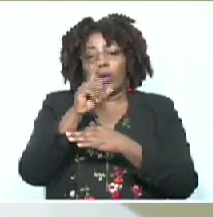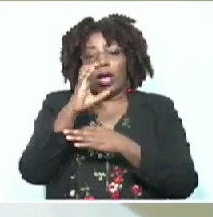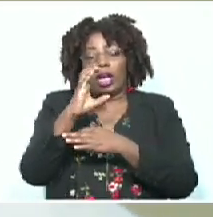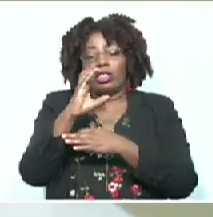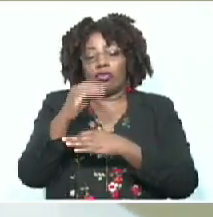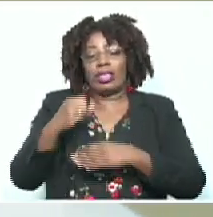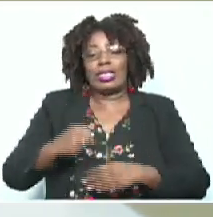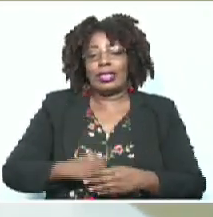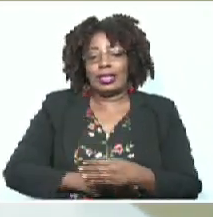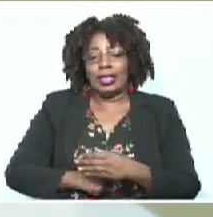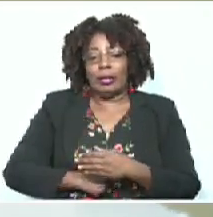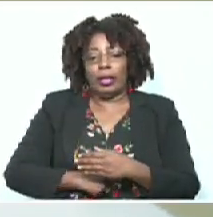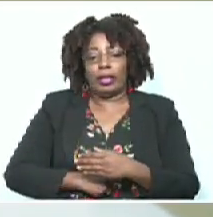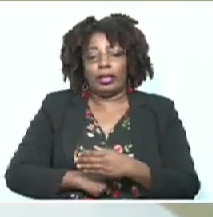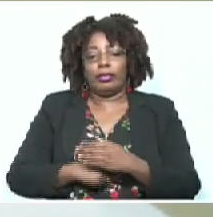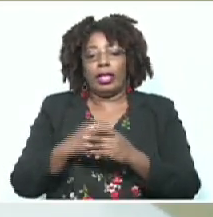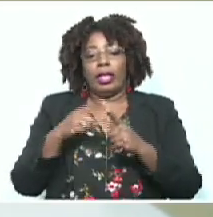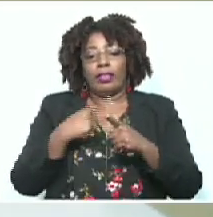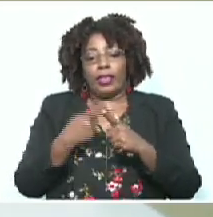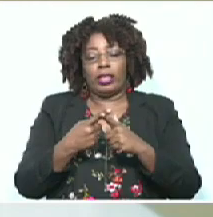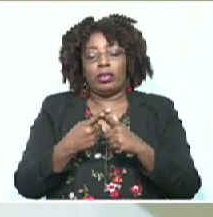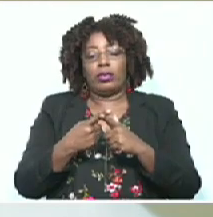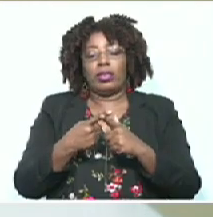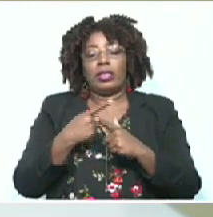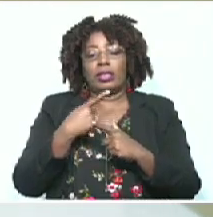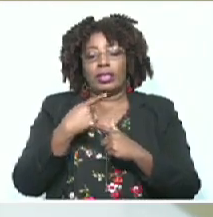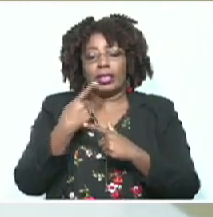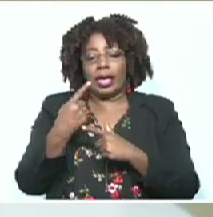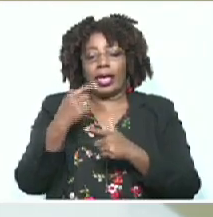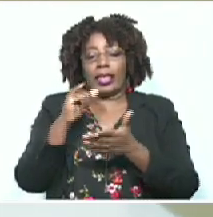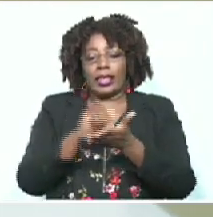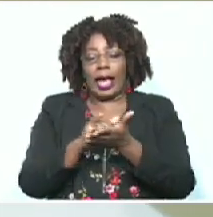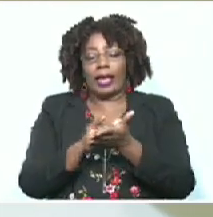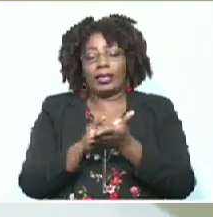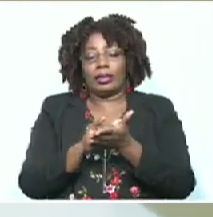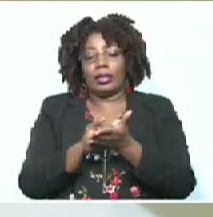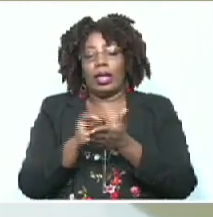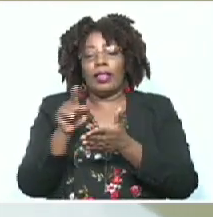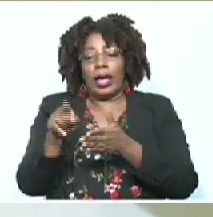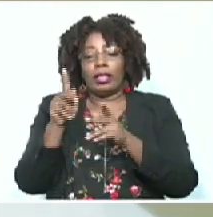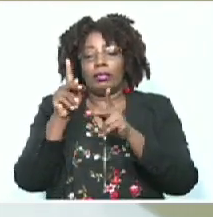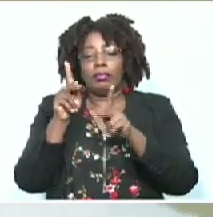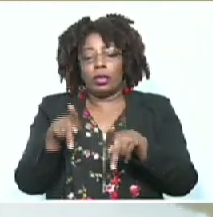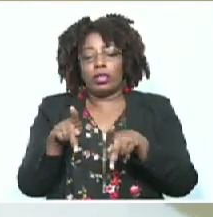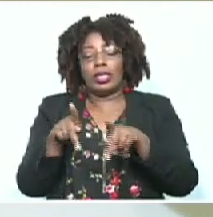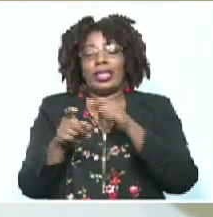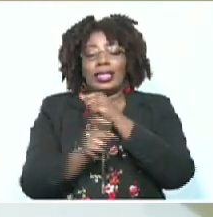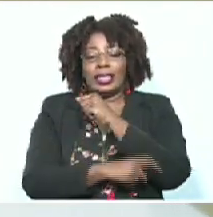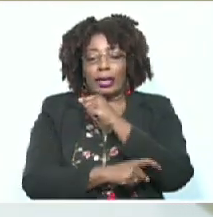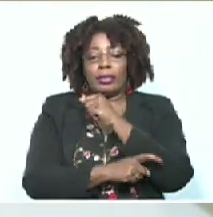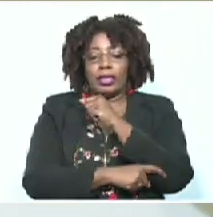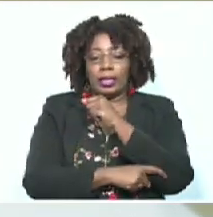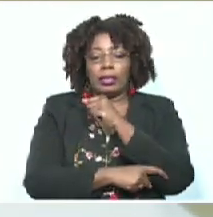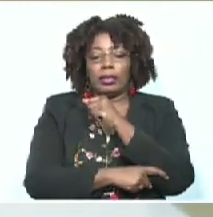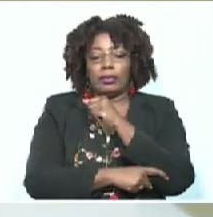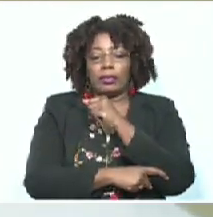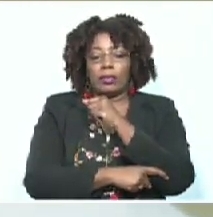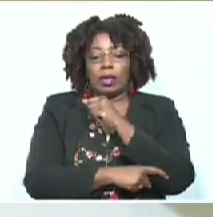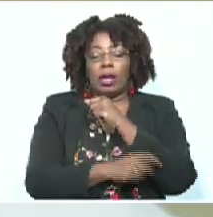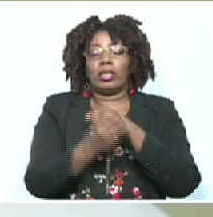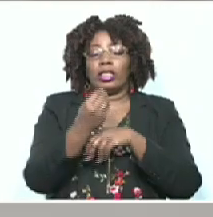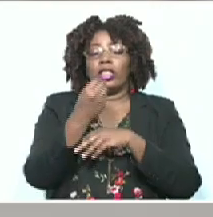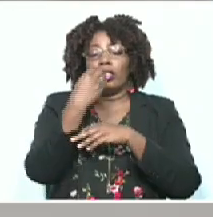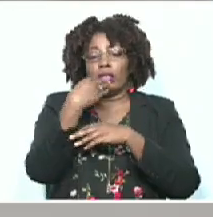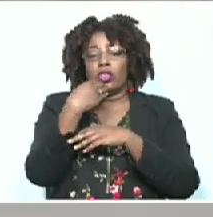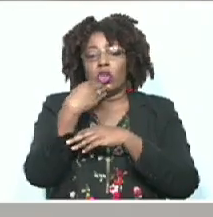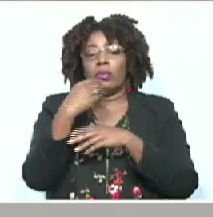someone's gastric contents, you can be relatively convinced that that person attempted or intentionally consumed